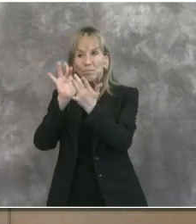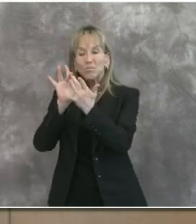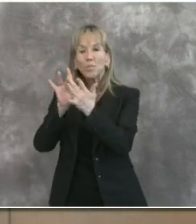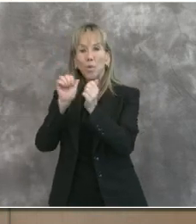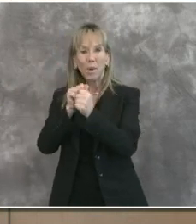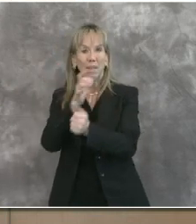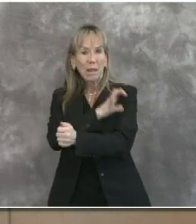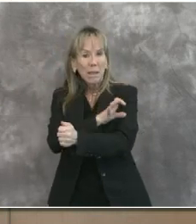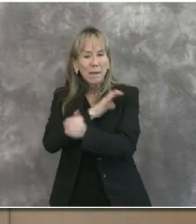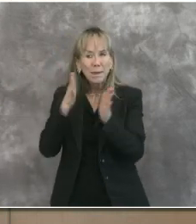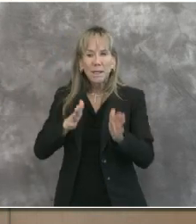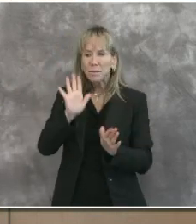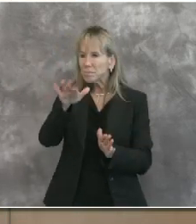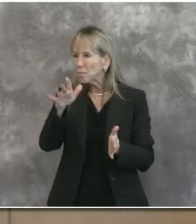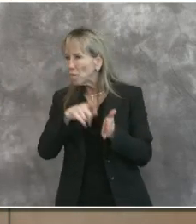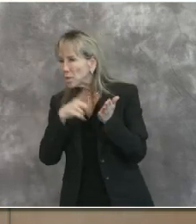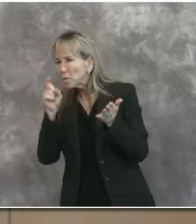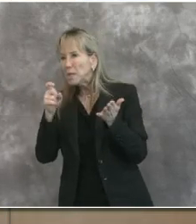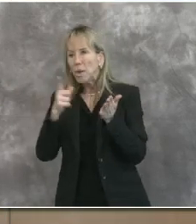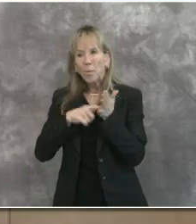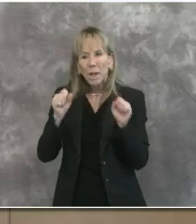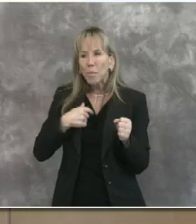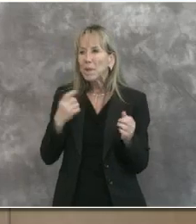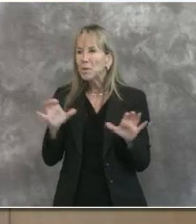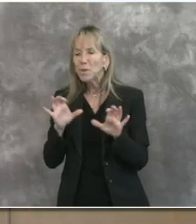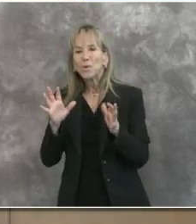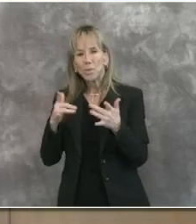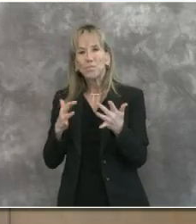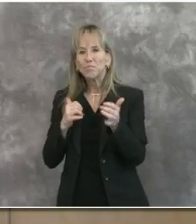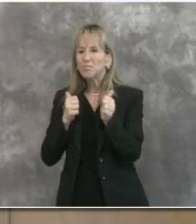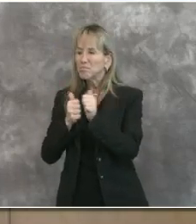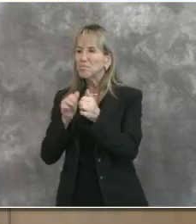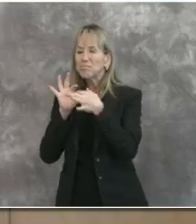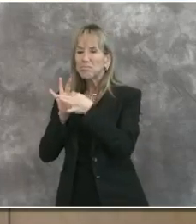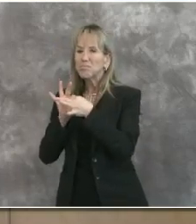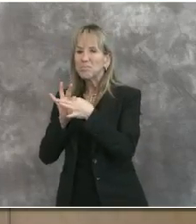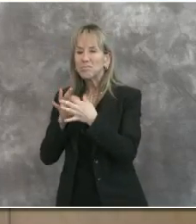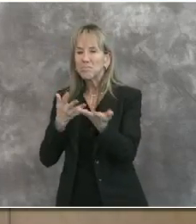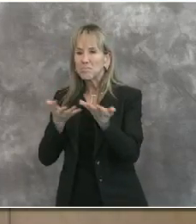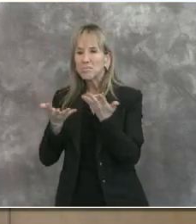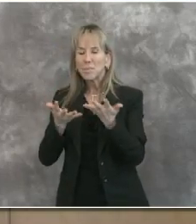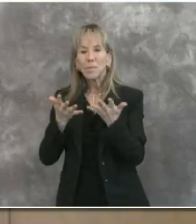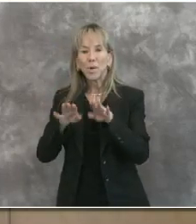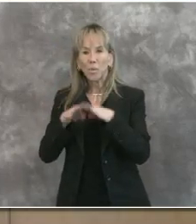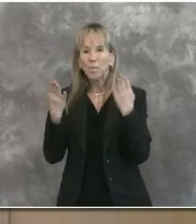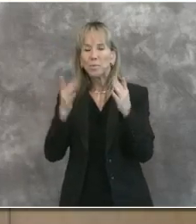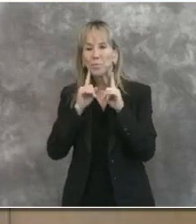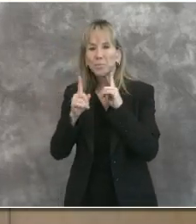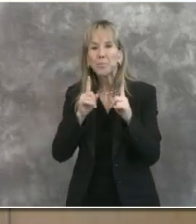what we can do safely for our team. All right, thank you, Rob.